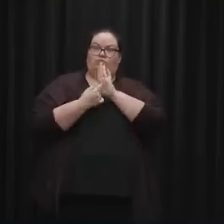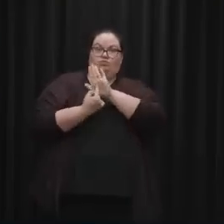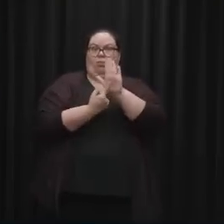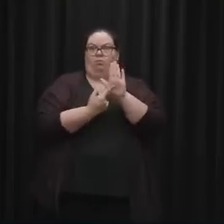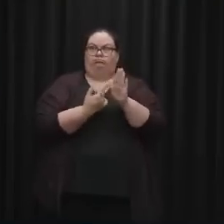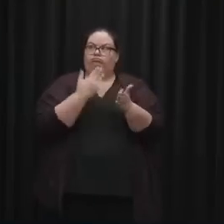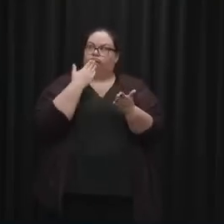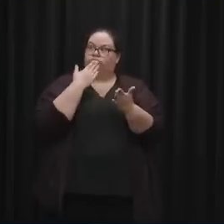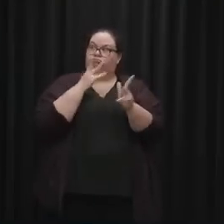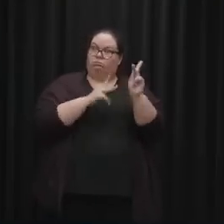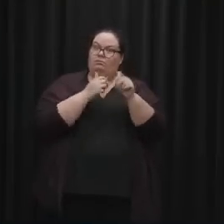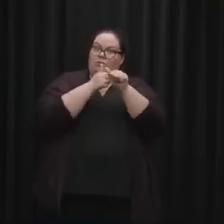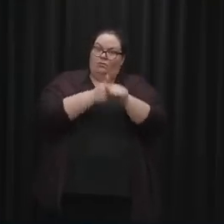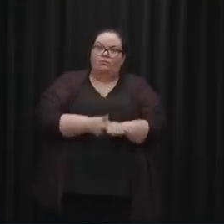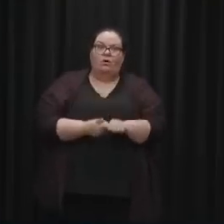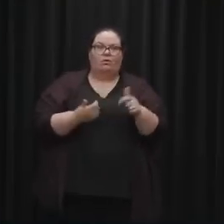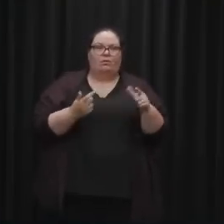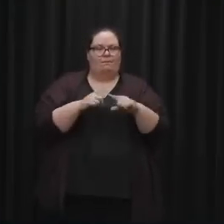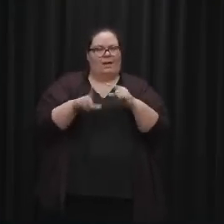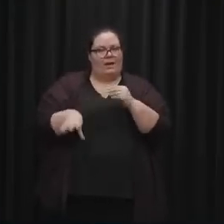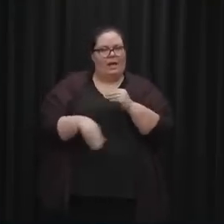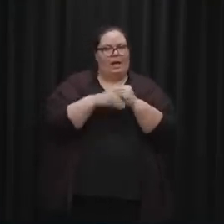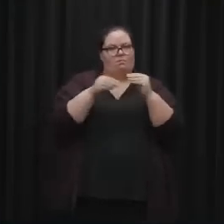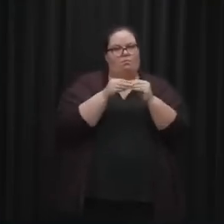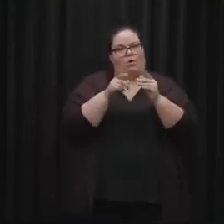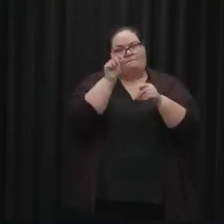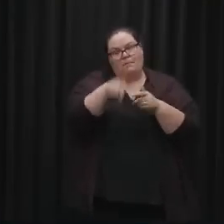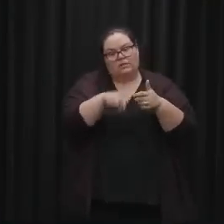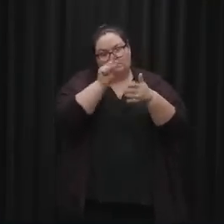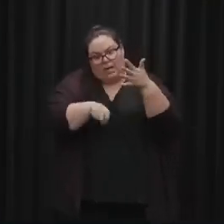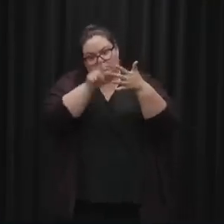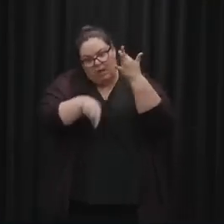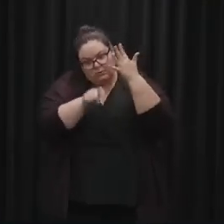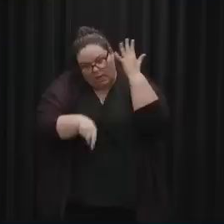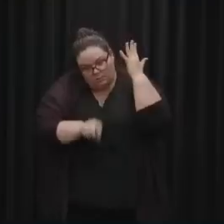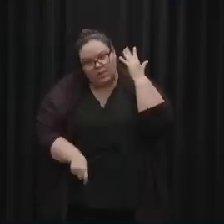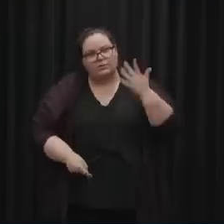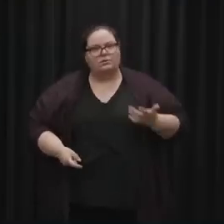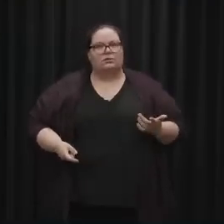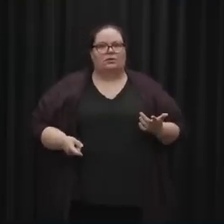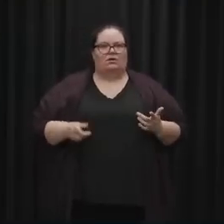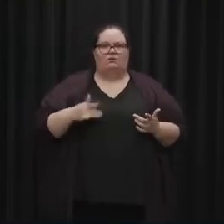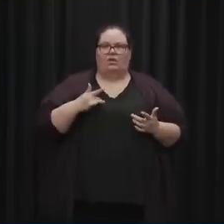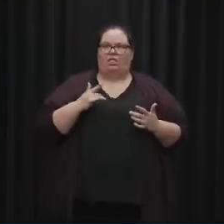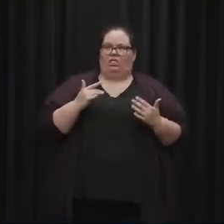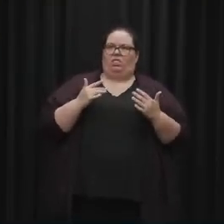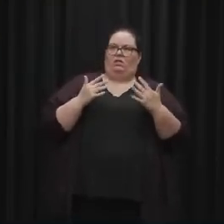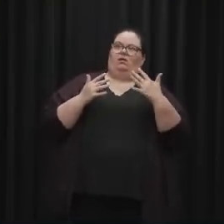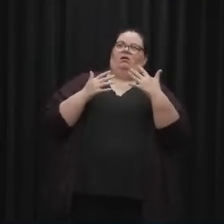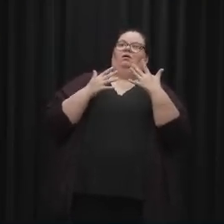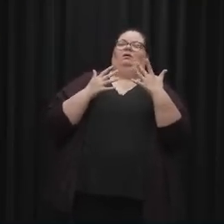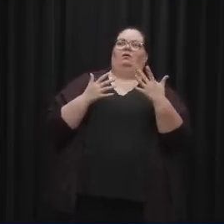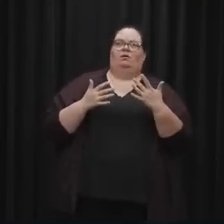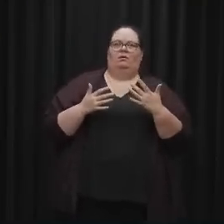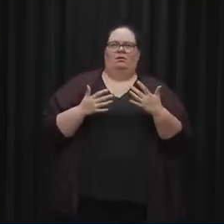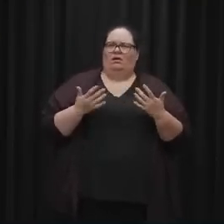that. So when you add more restrictions to individual freedoms, it's part of saying, well, okay,